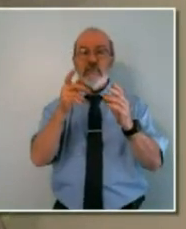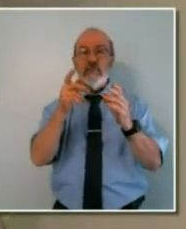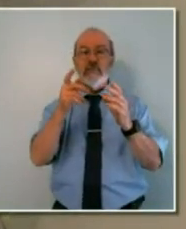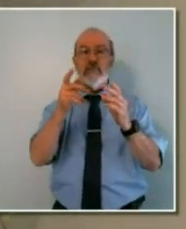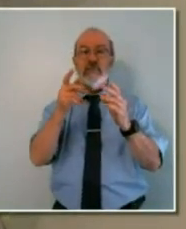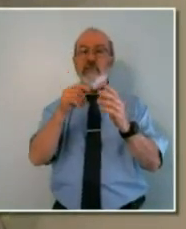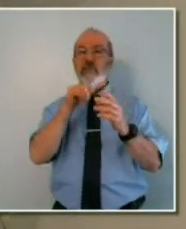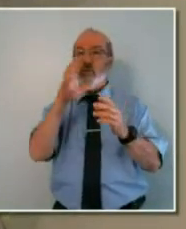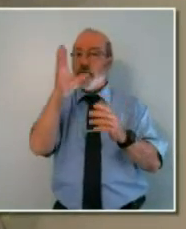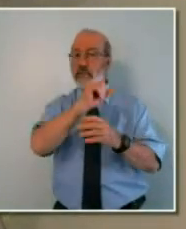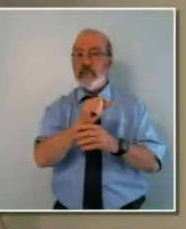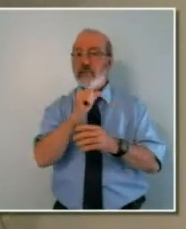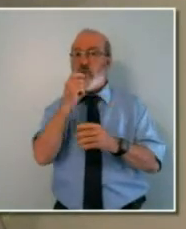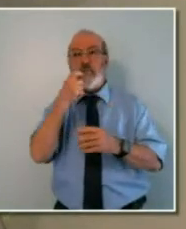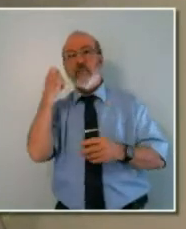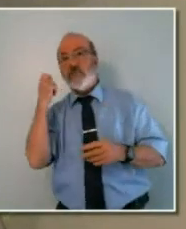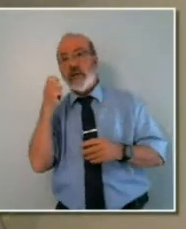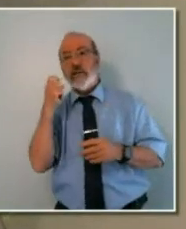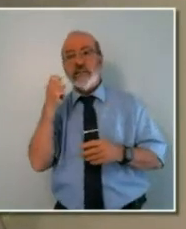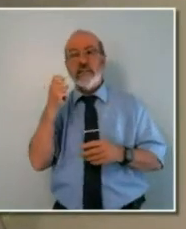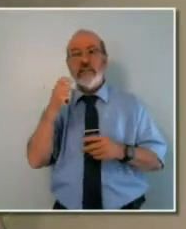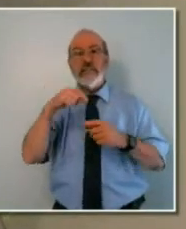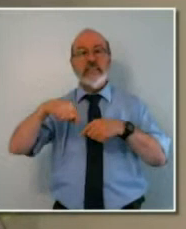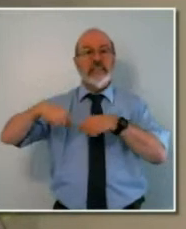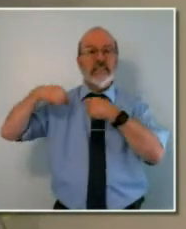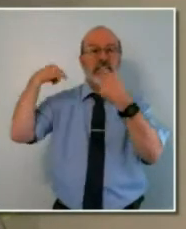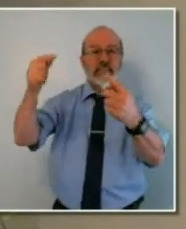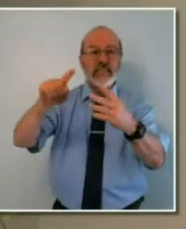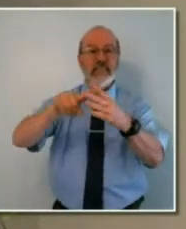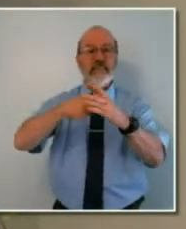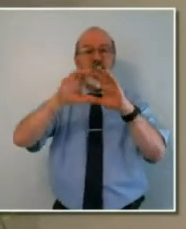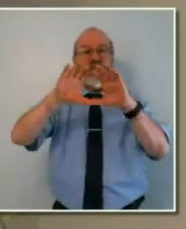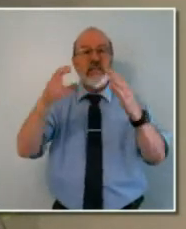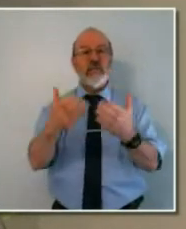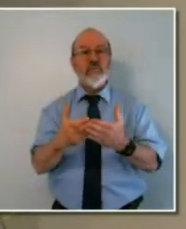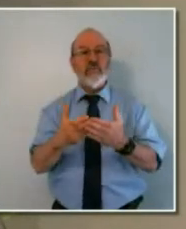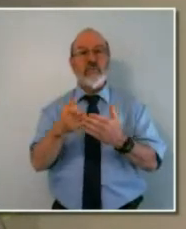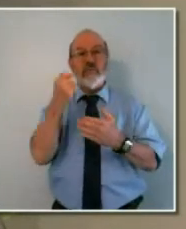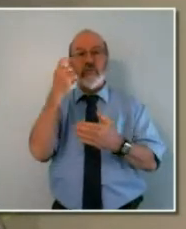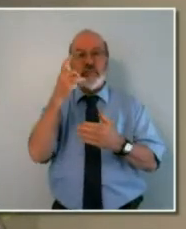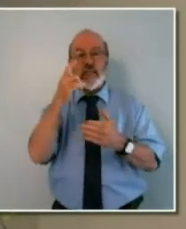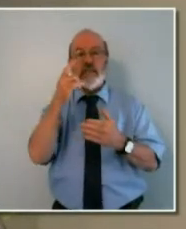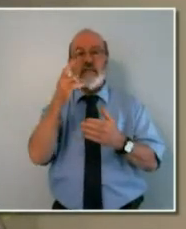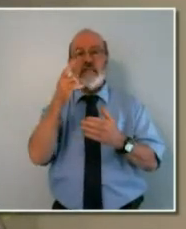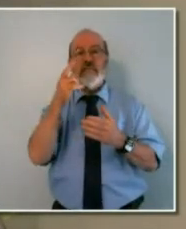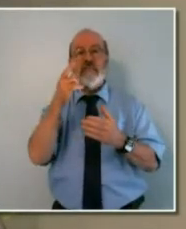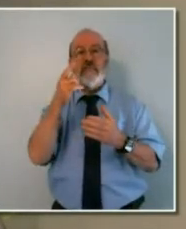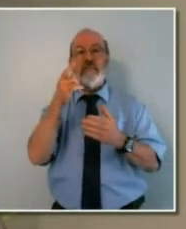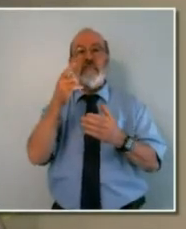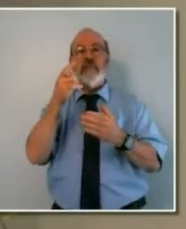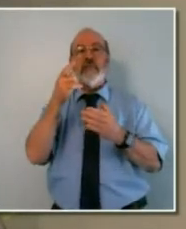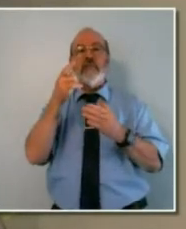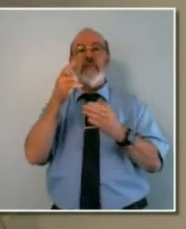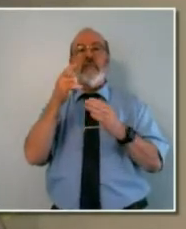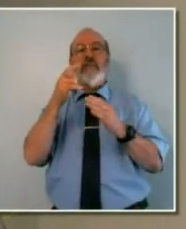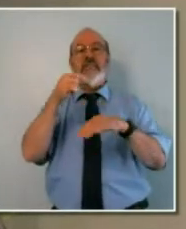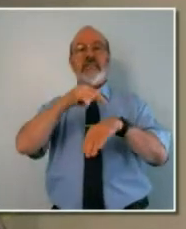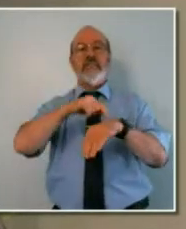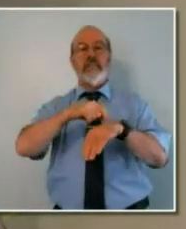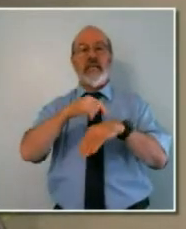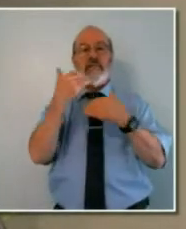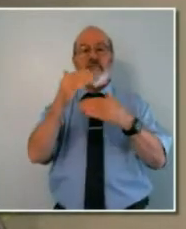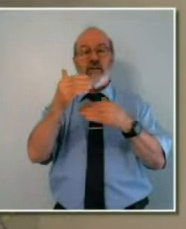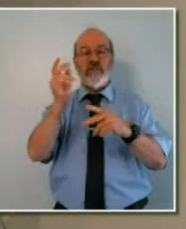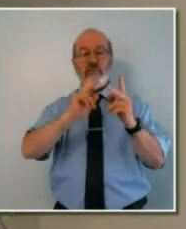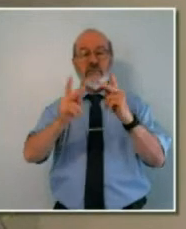Don't be distracted. Since the beginning of the world, if we understand the time frame of man's